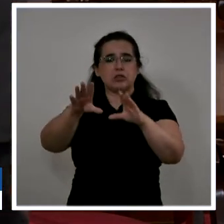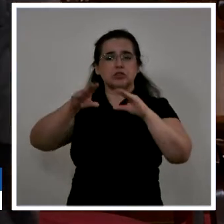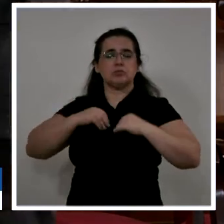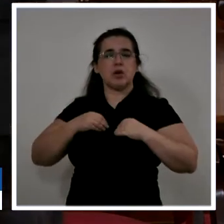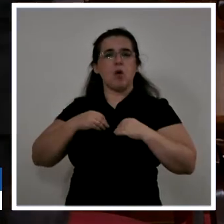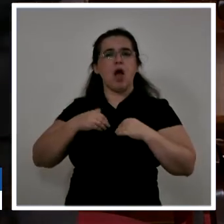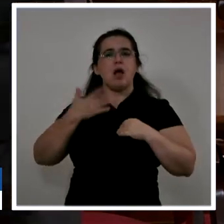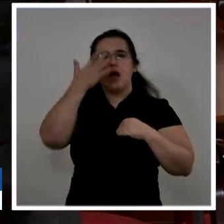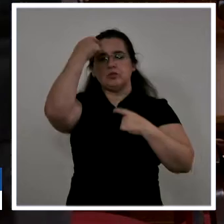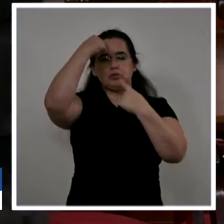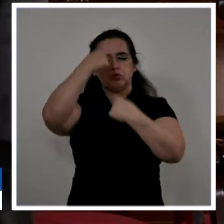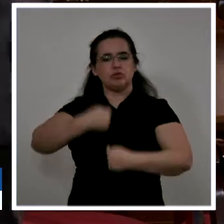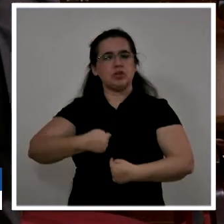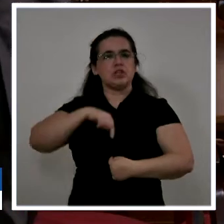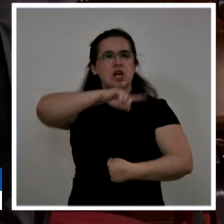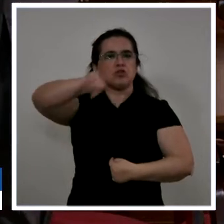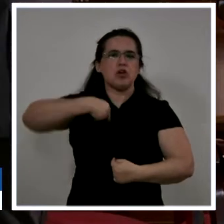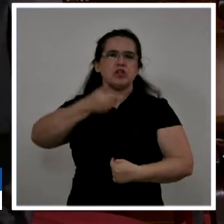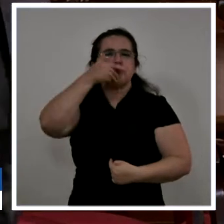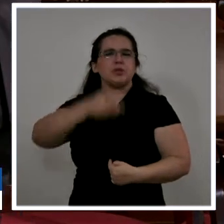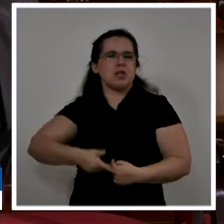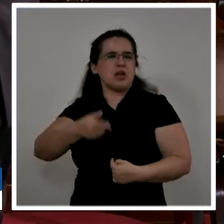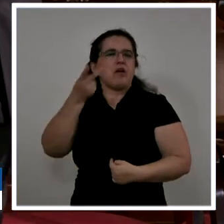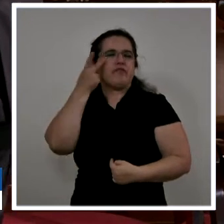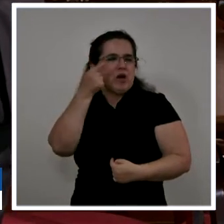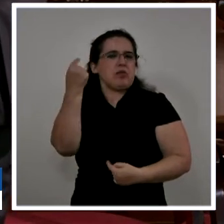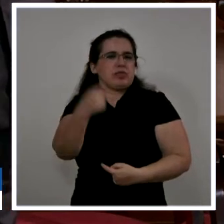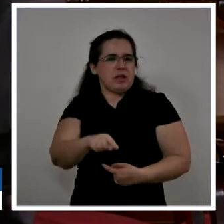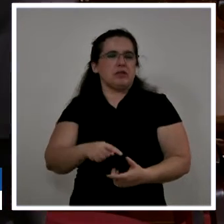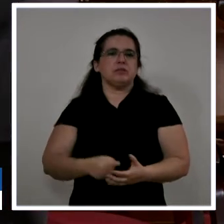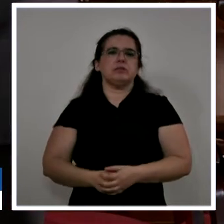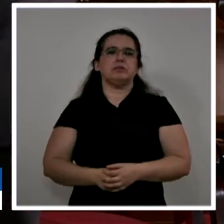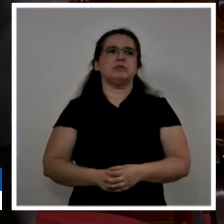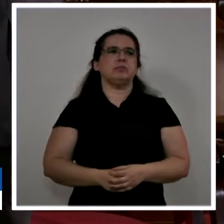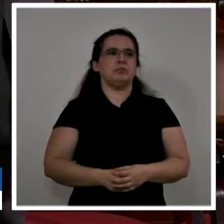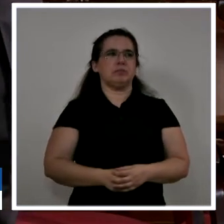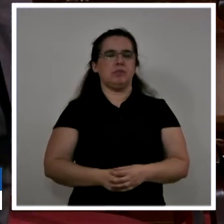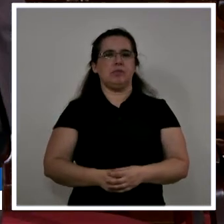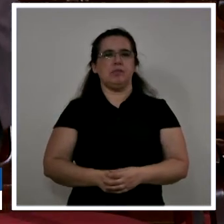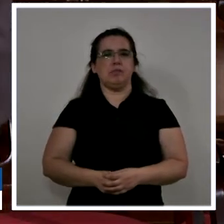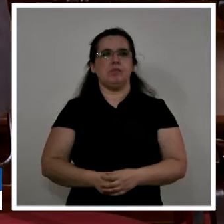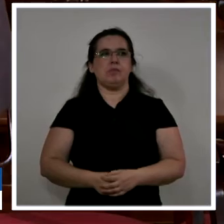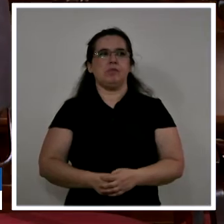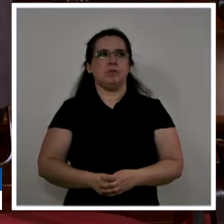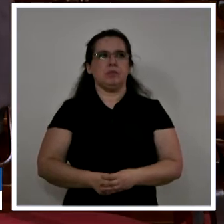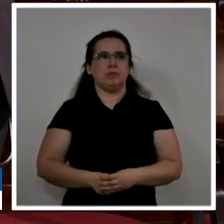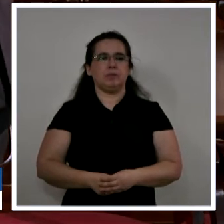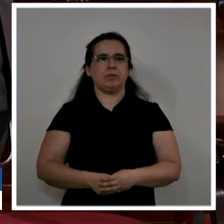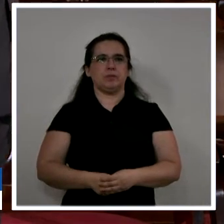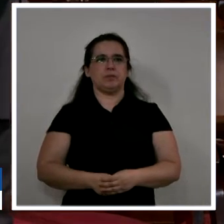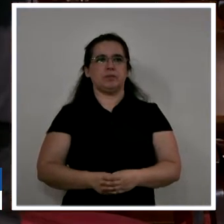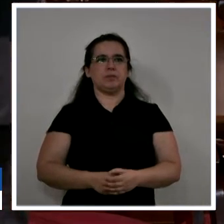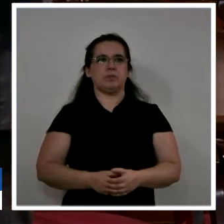e passou pelas nossas experiências. In all things, it behooved him to be made like unto